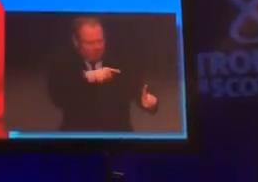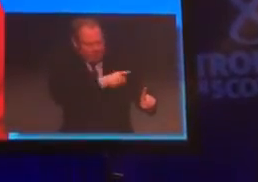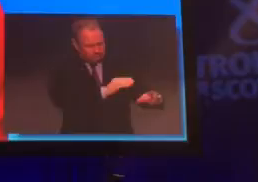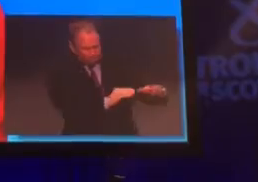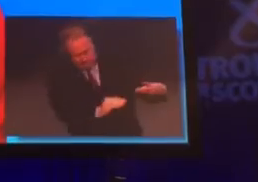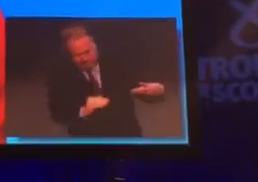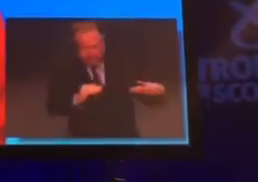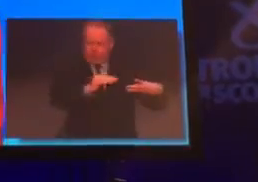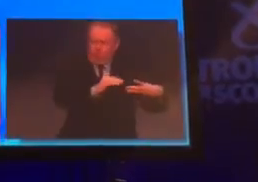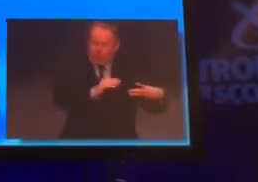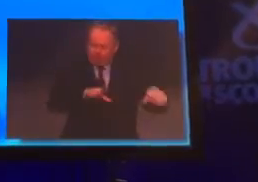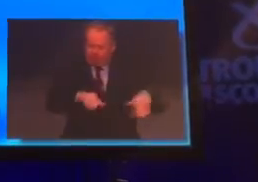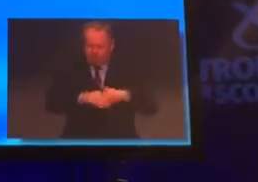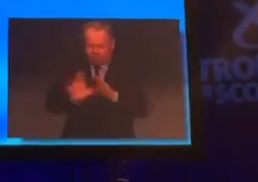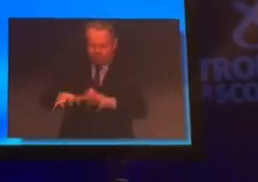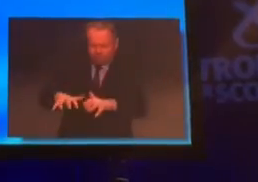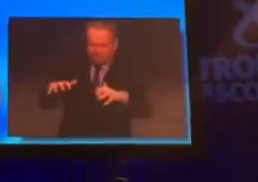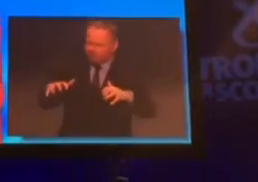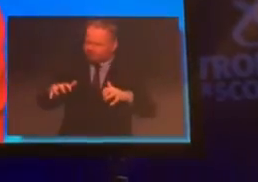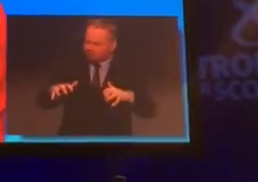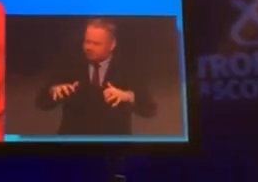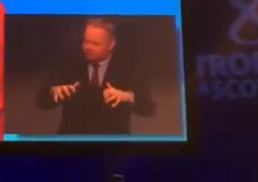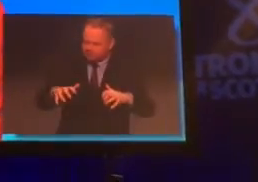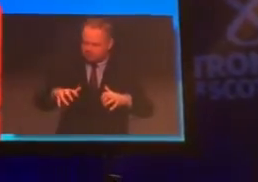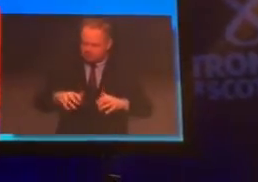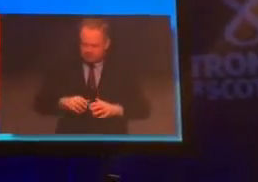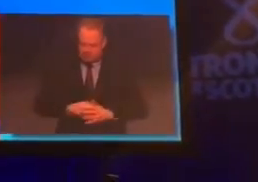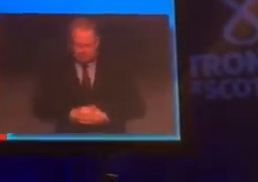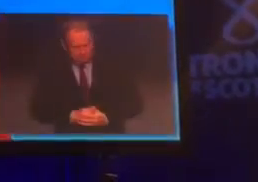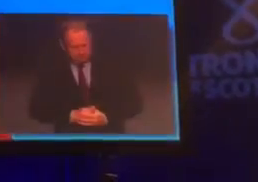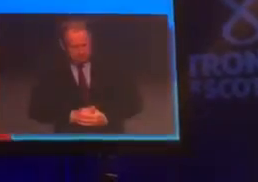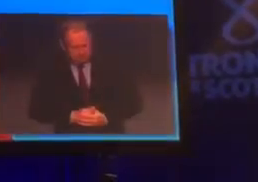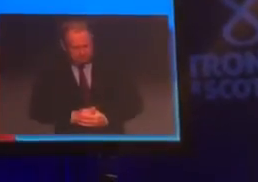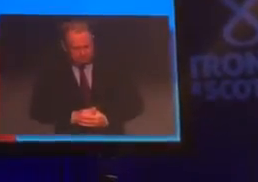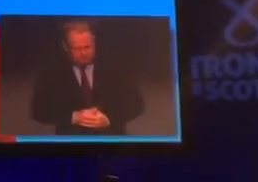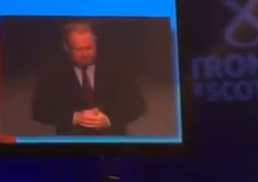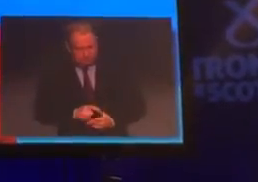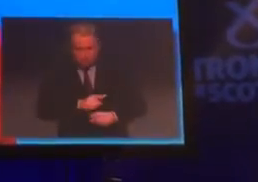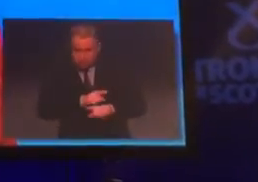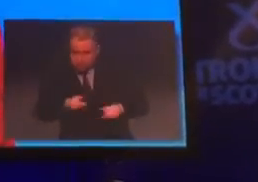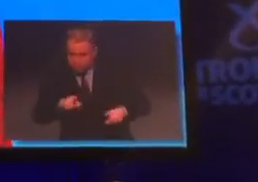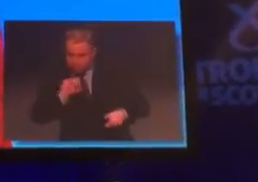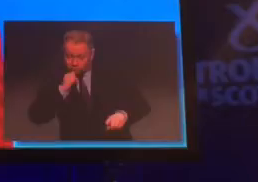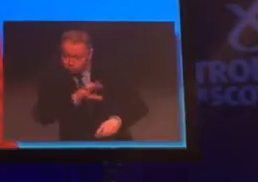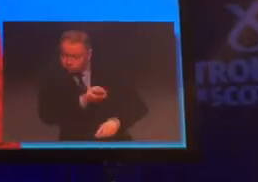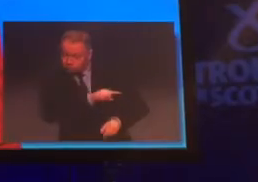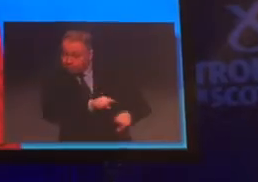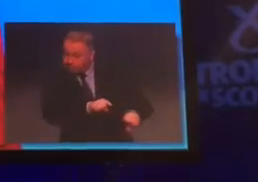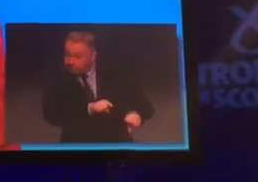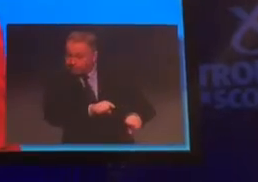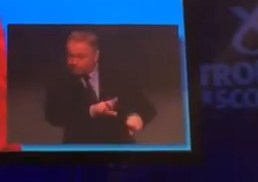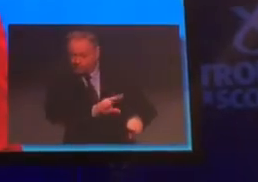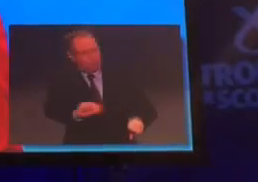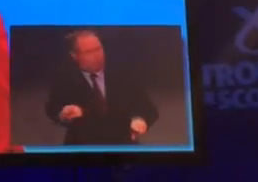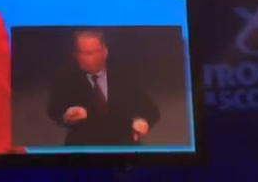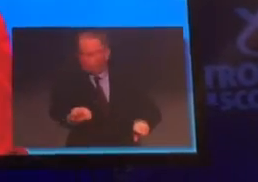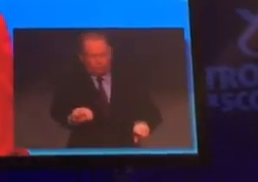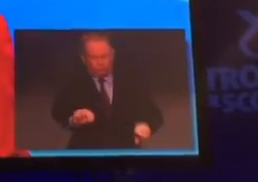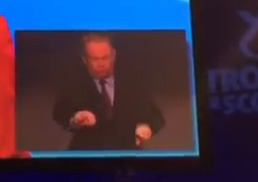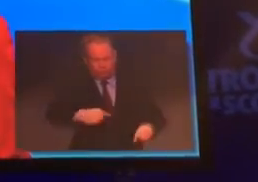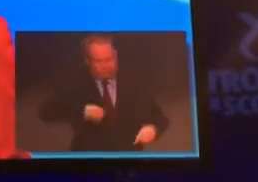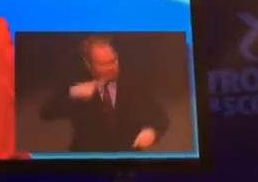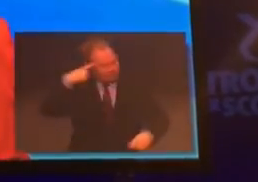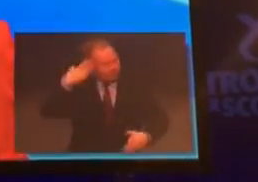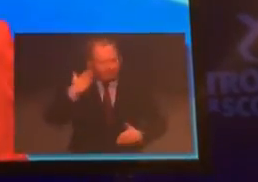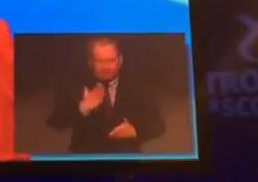role in the Scottish Parliament. Well, I don't believe for a second that you will do that. I believe